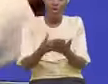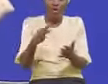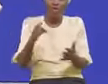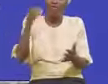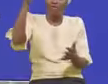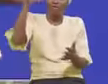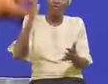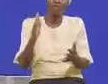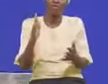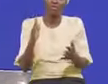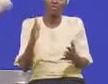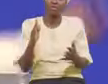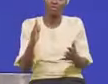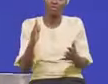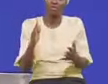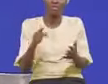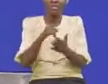Aɖeɖe kpɔkpɔ Mawu gbɔ wòtso.